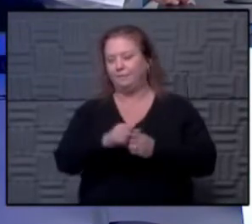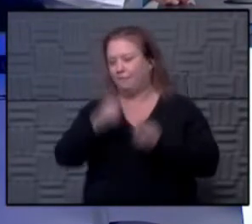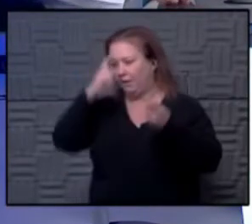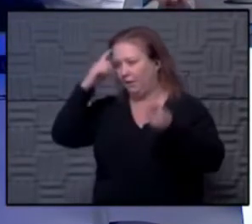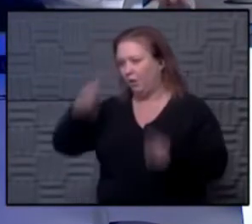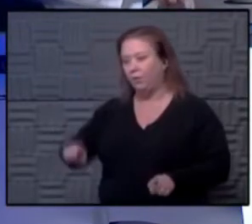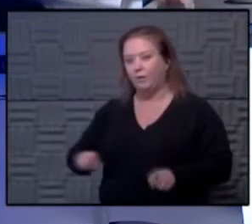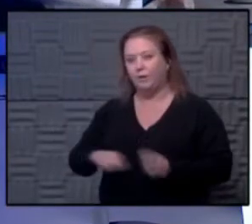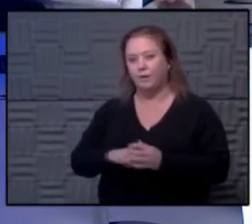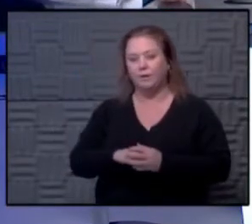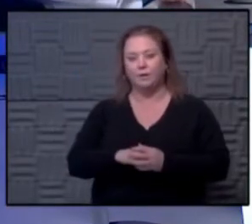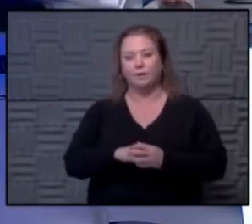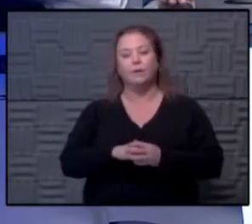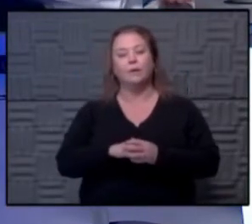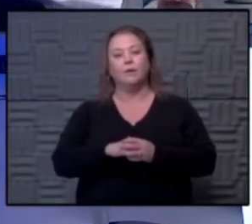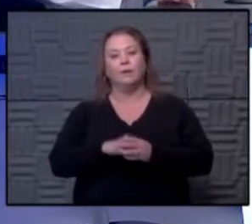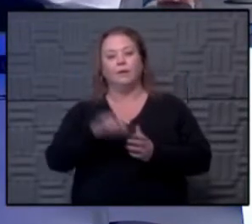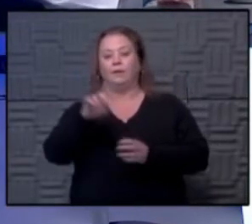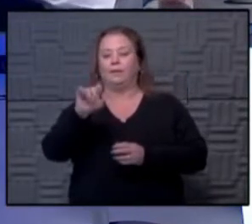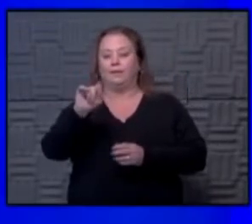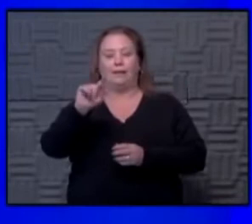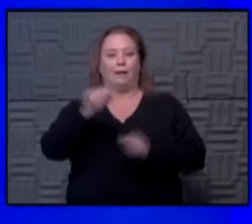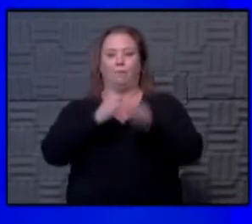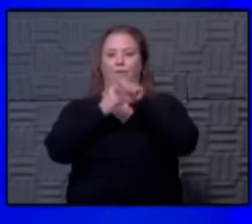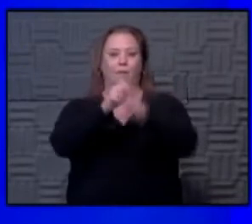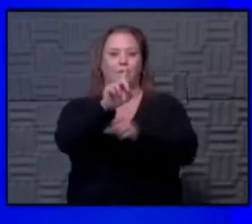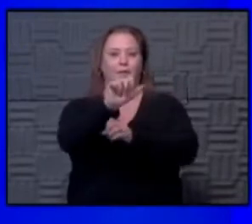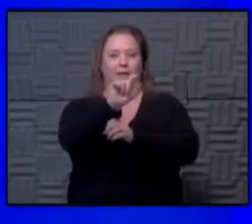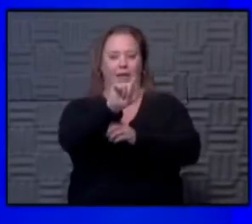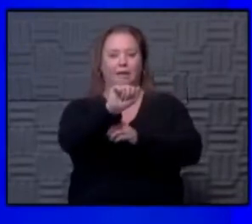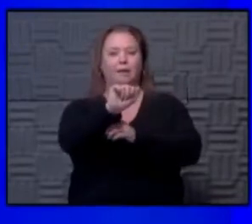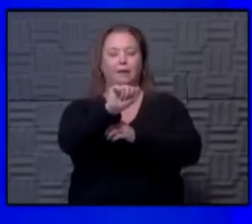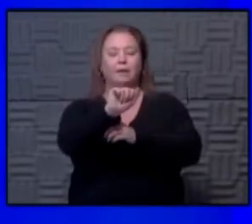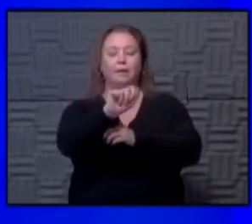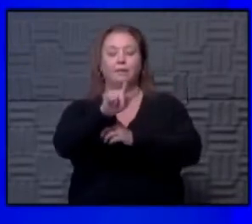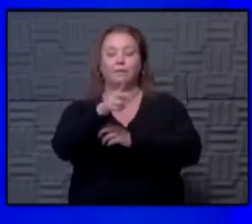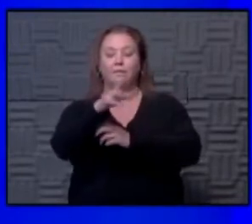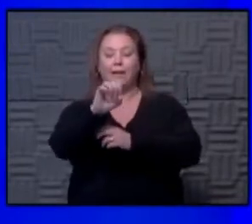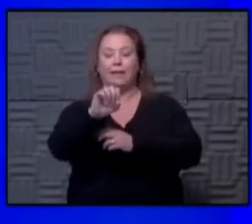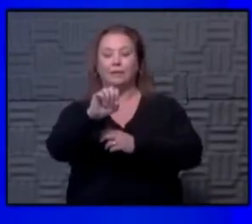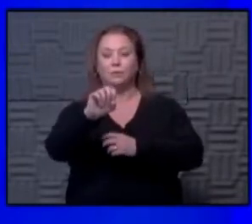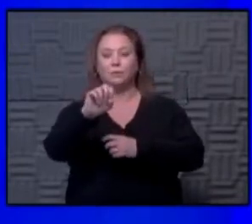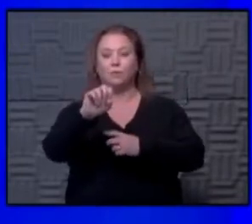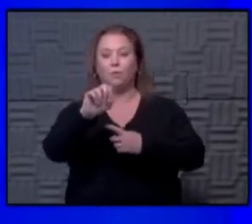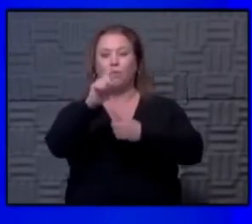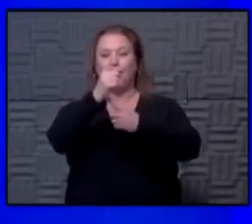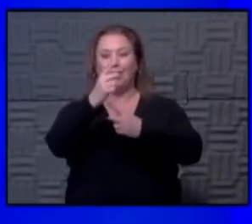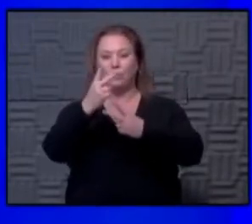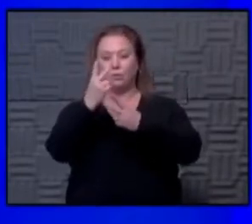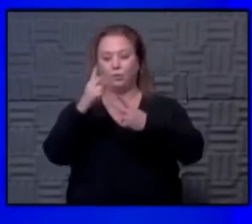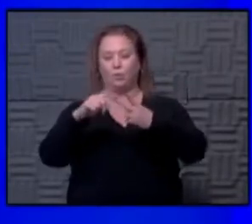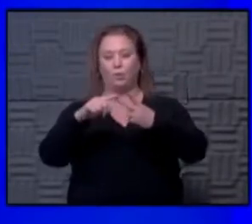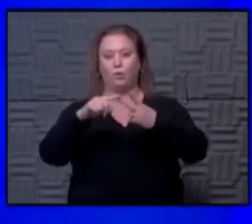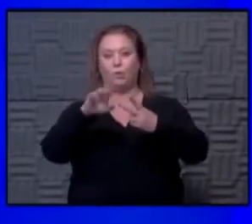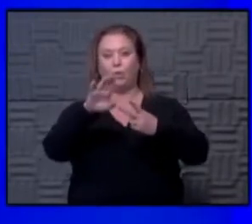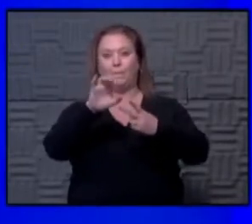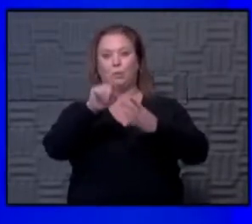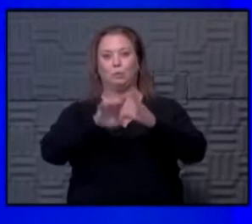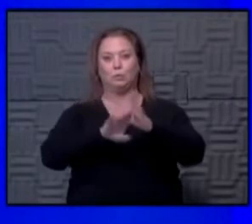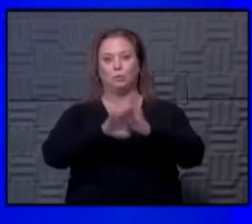I think we are going based on what we have the data about. It's not only those phase 2 trials, it's that initial phase 1 trial that showed that you had a boost in